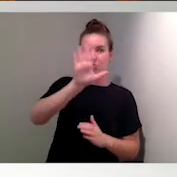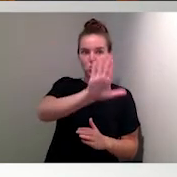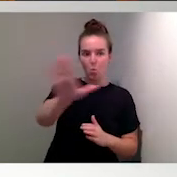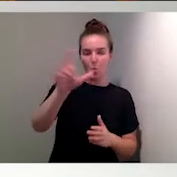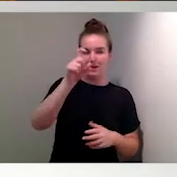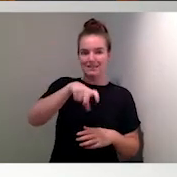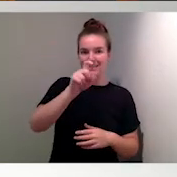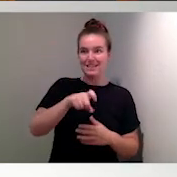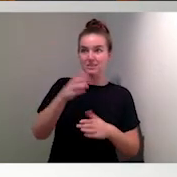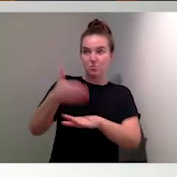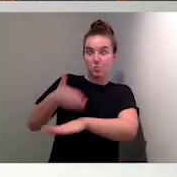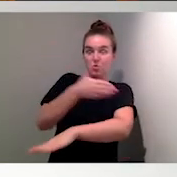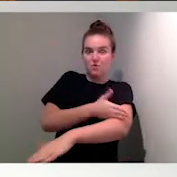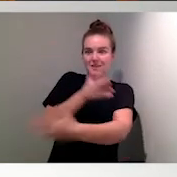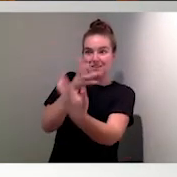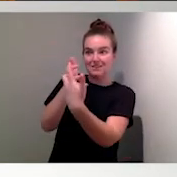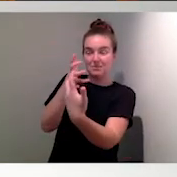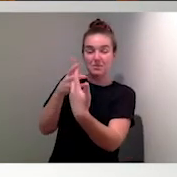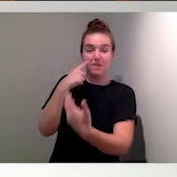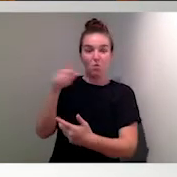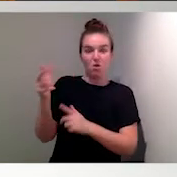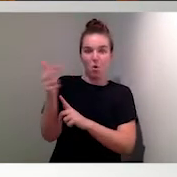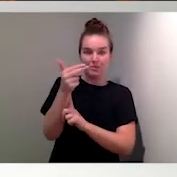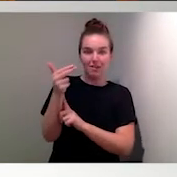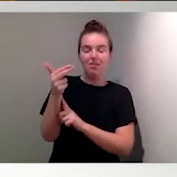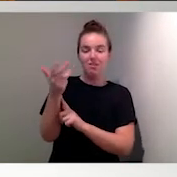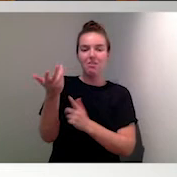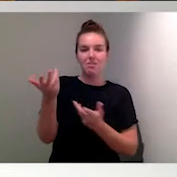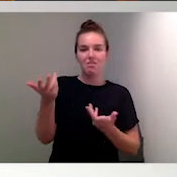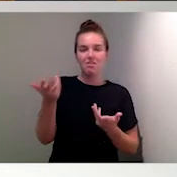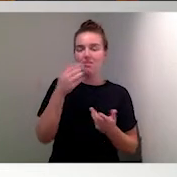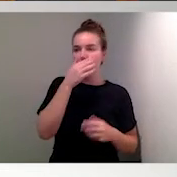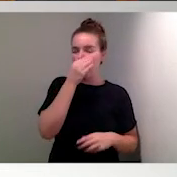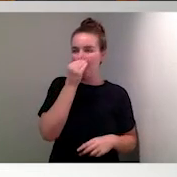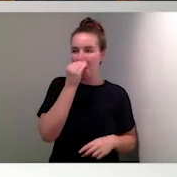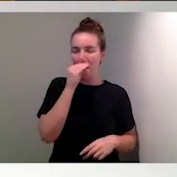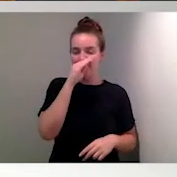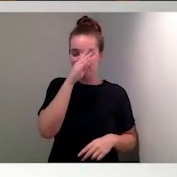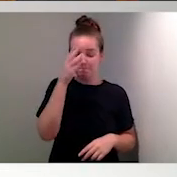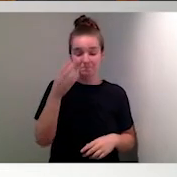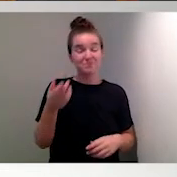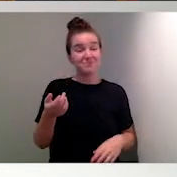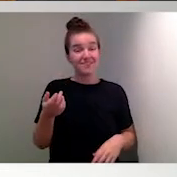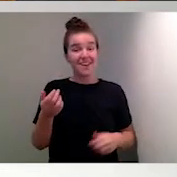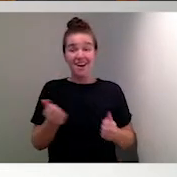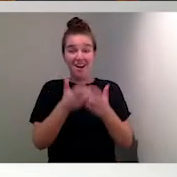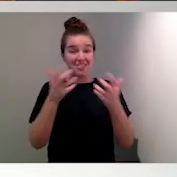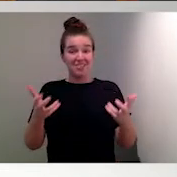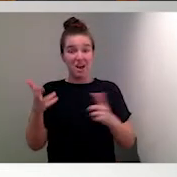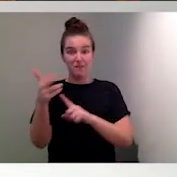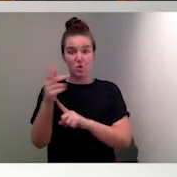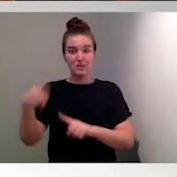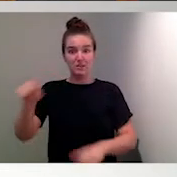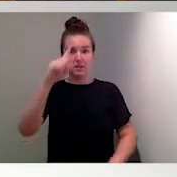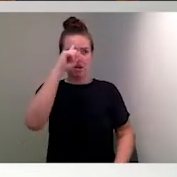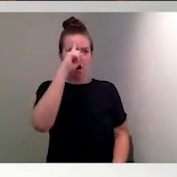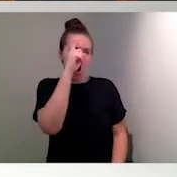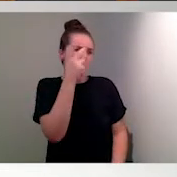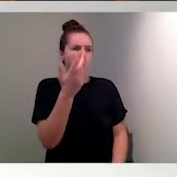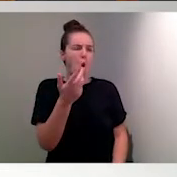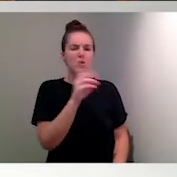them how to make it better for us, because a lot of them just think we don't even want to travel because they don't know